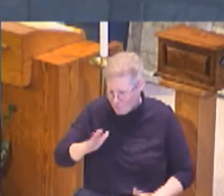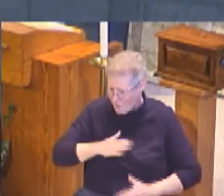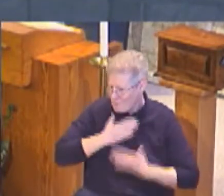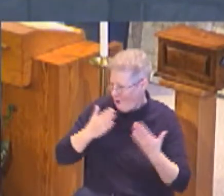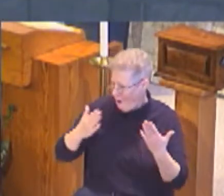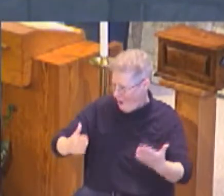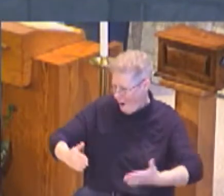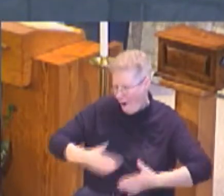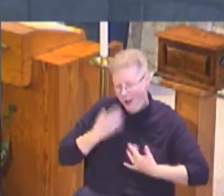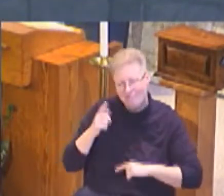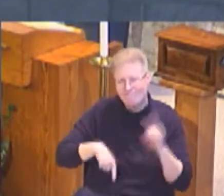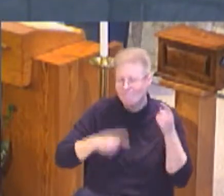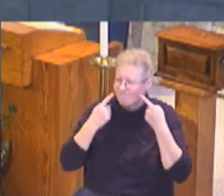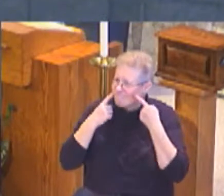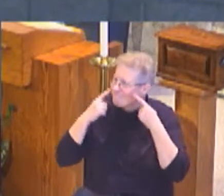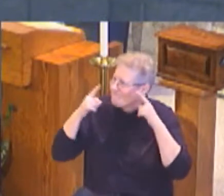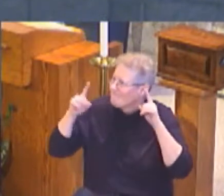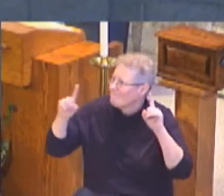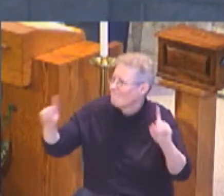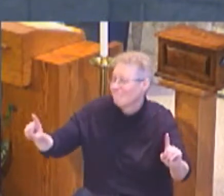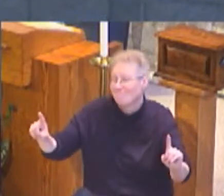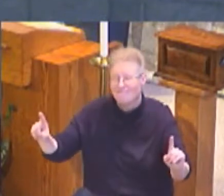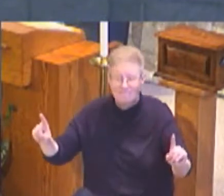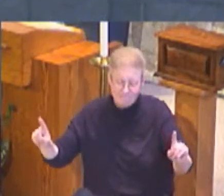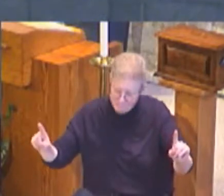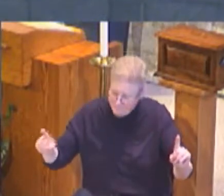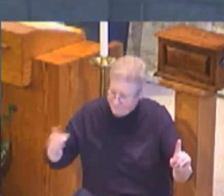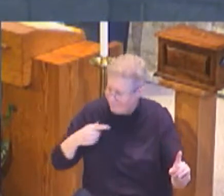can't make it. No,